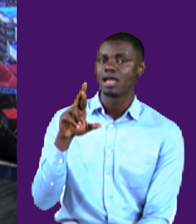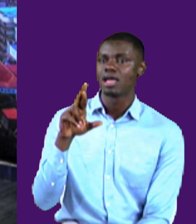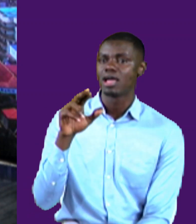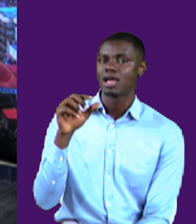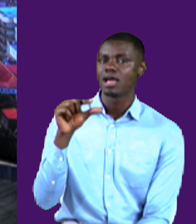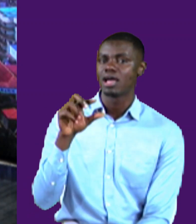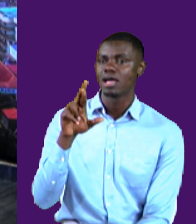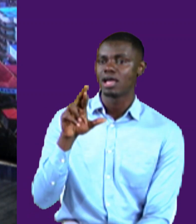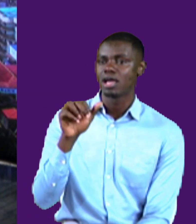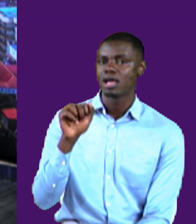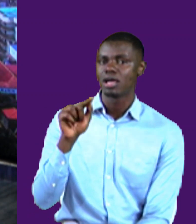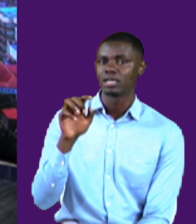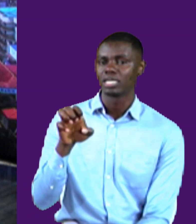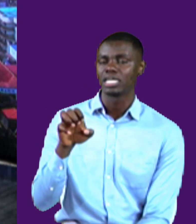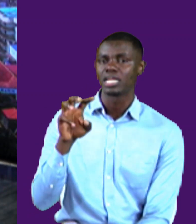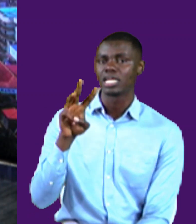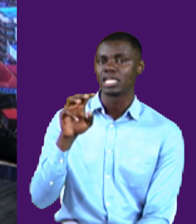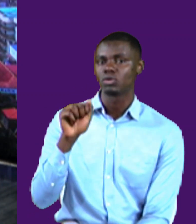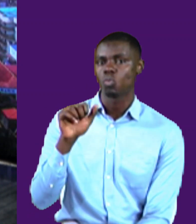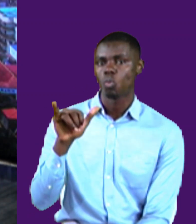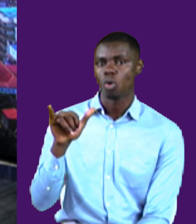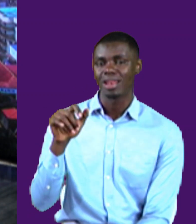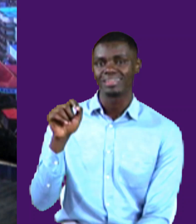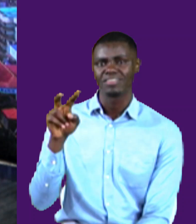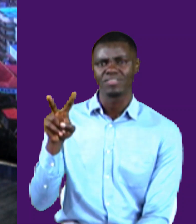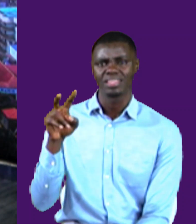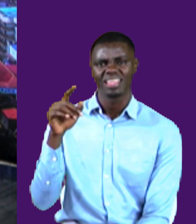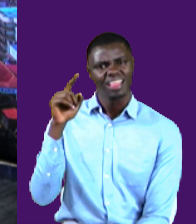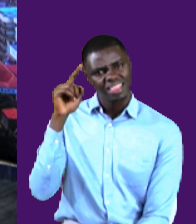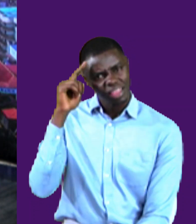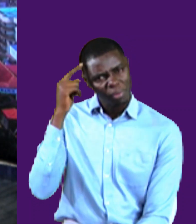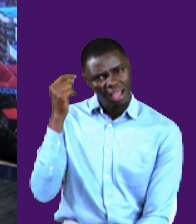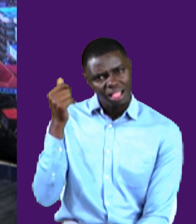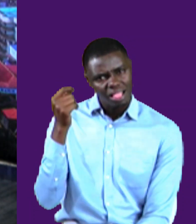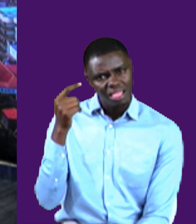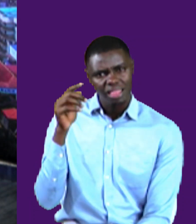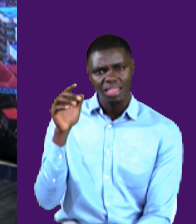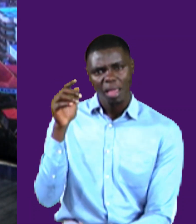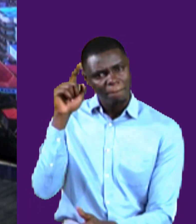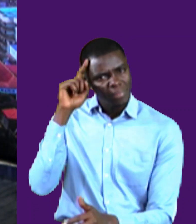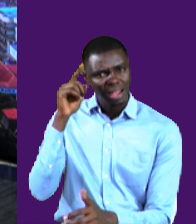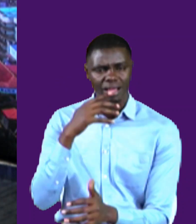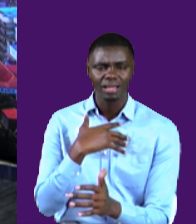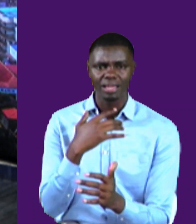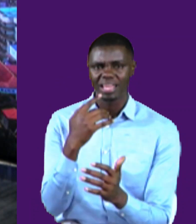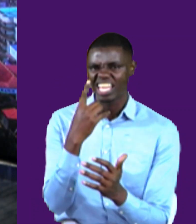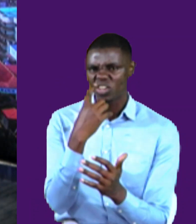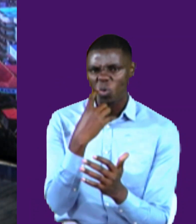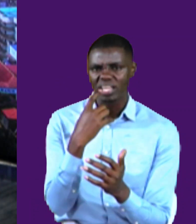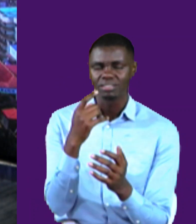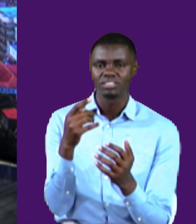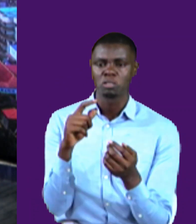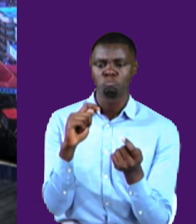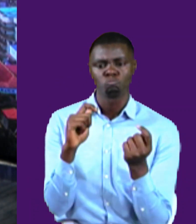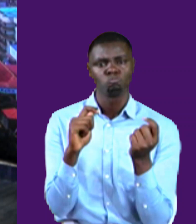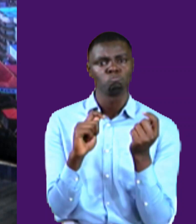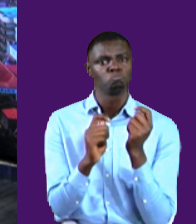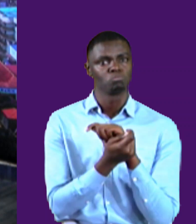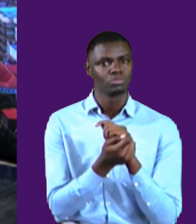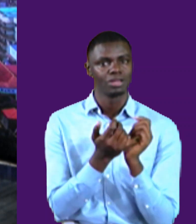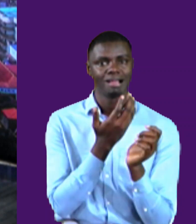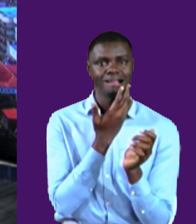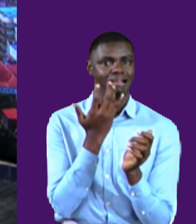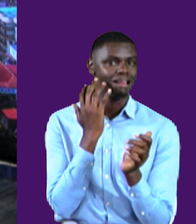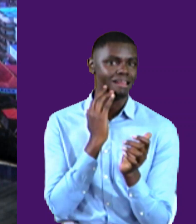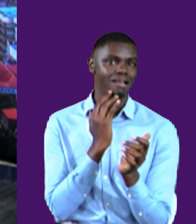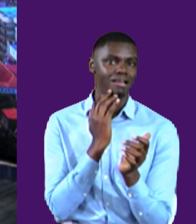TV, the black and white, then we came to the colored TV, mtaani